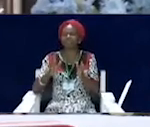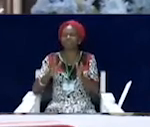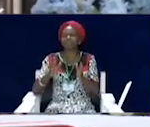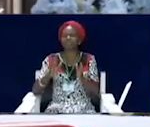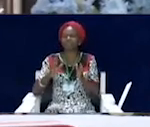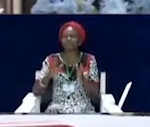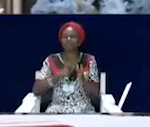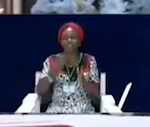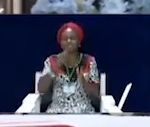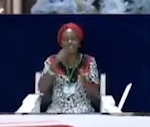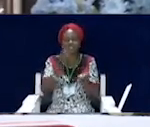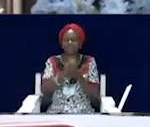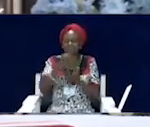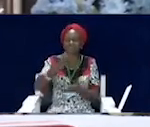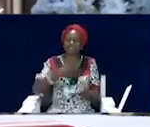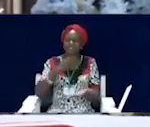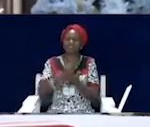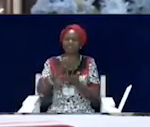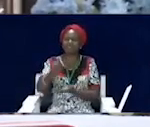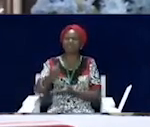I said amen and amen.